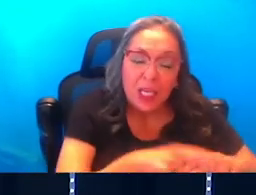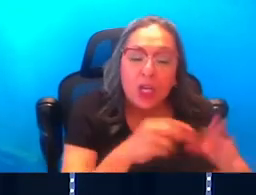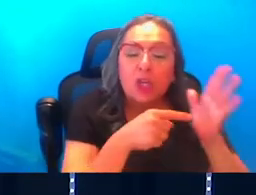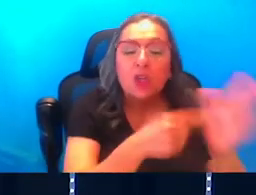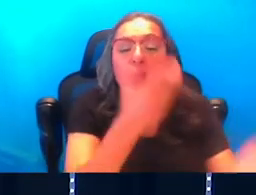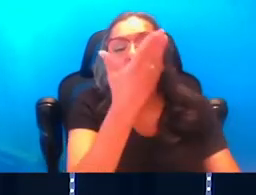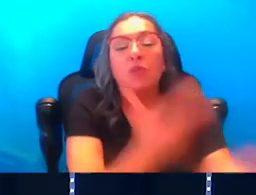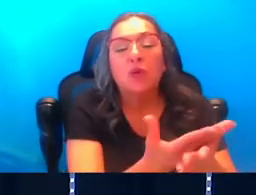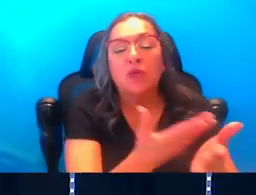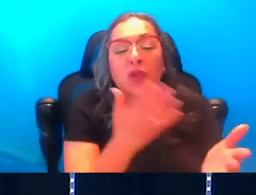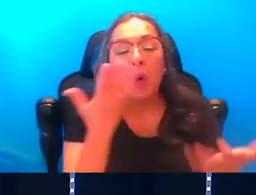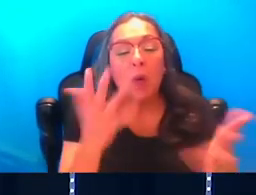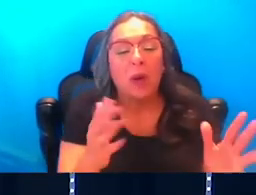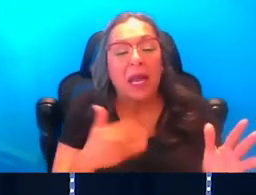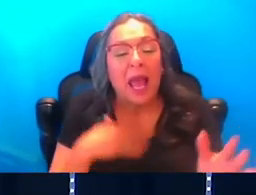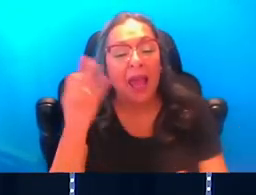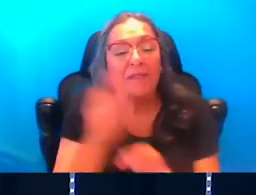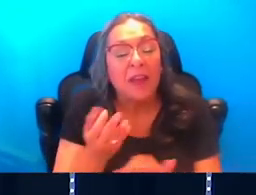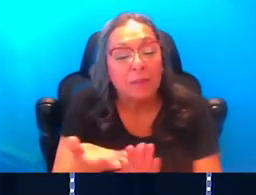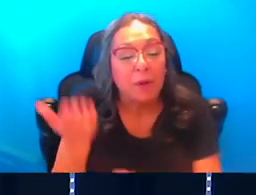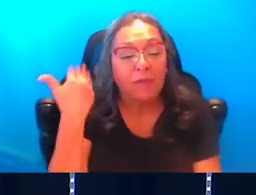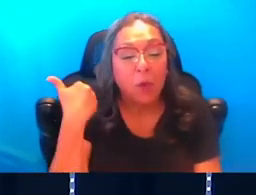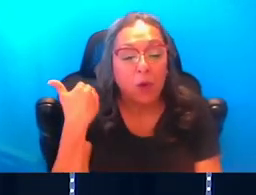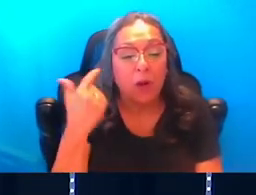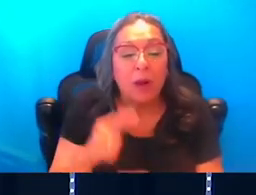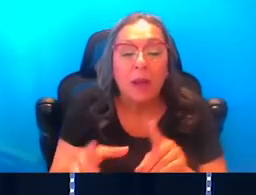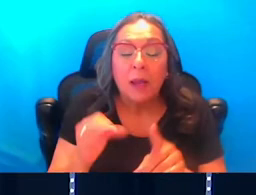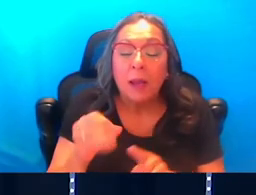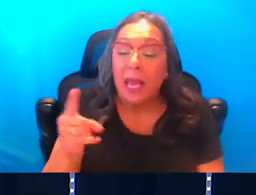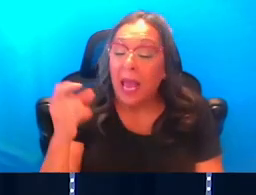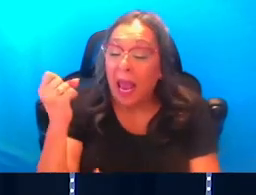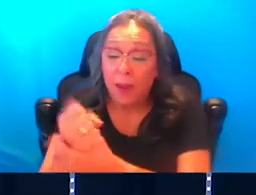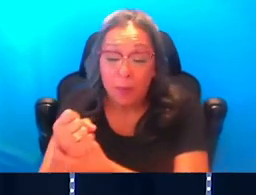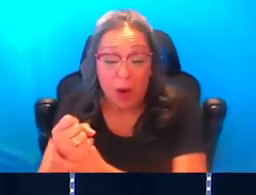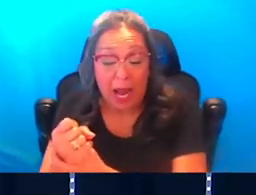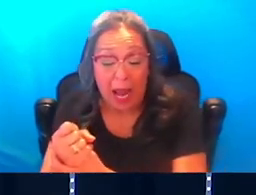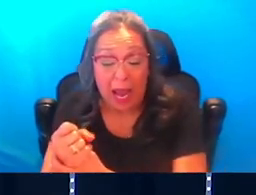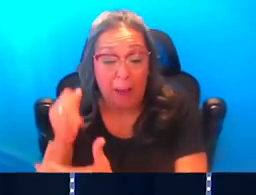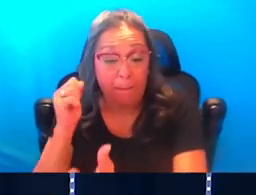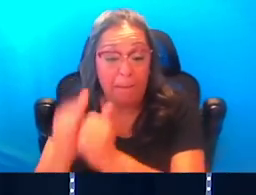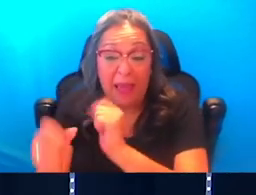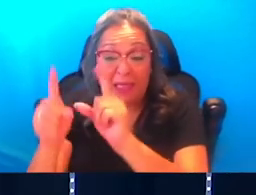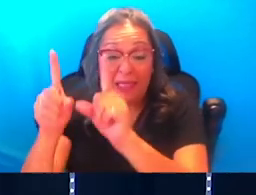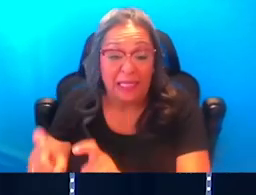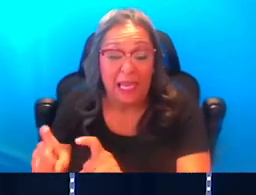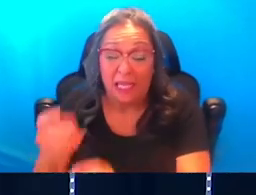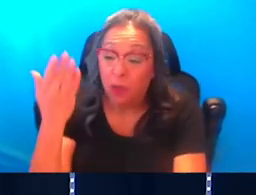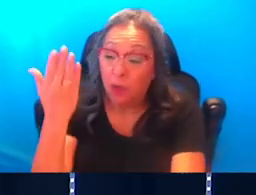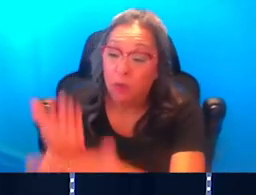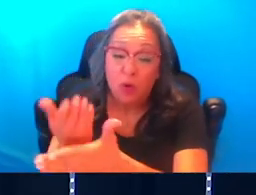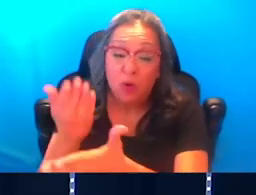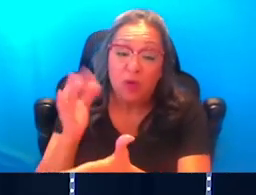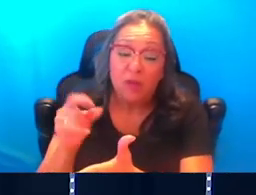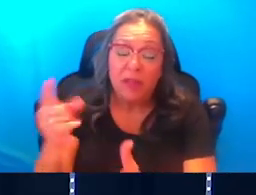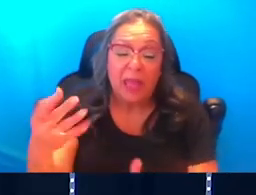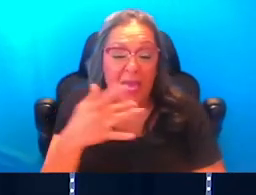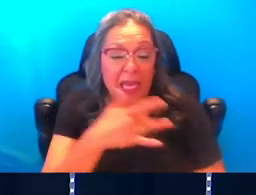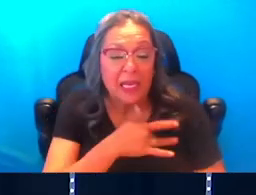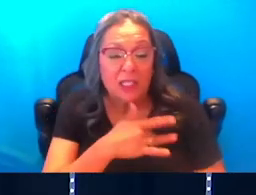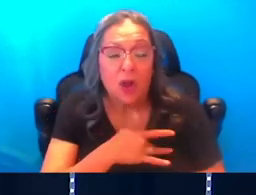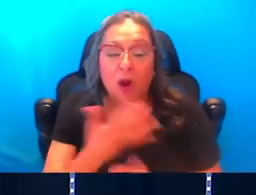the first place. Abraham passing the test is the proof, it's the visible proof of what had happened in his heart long